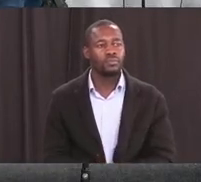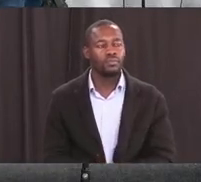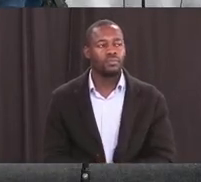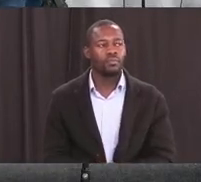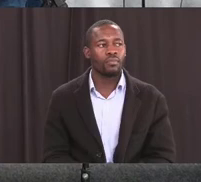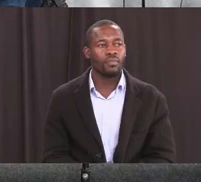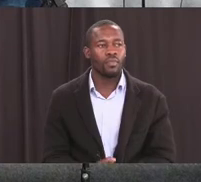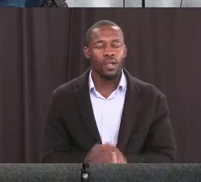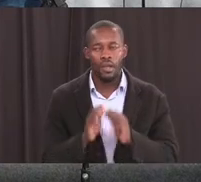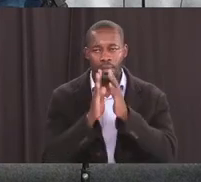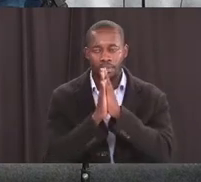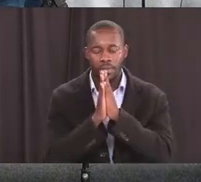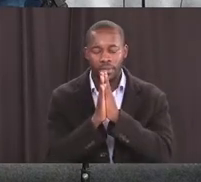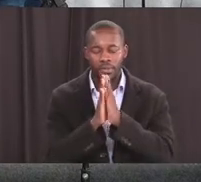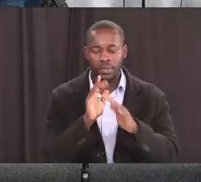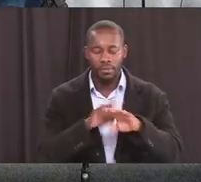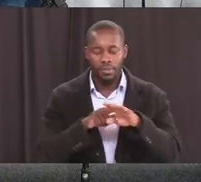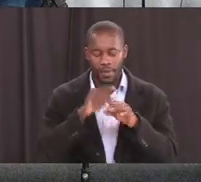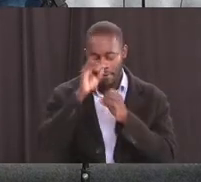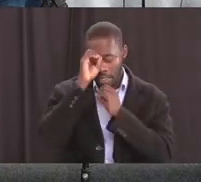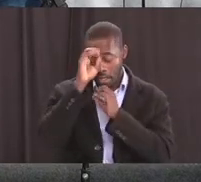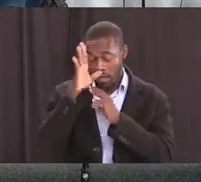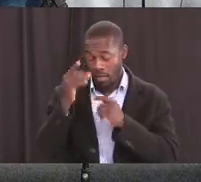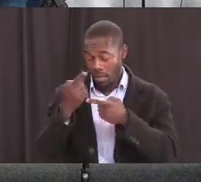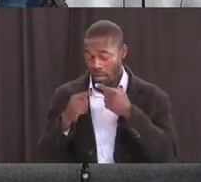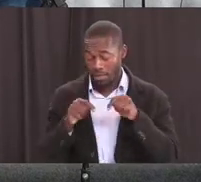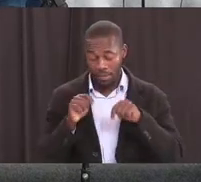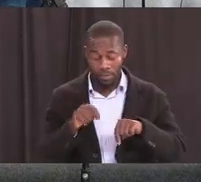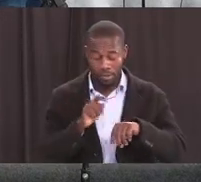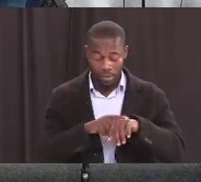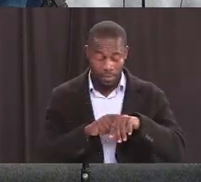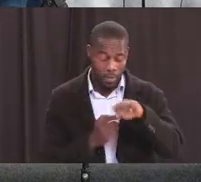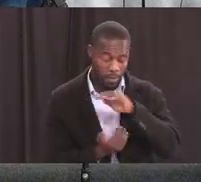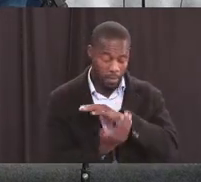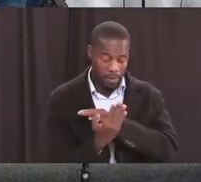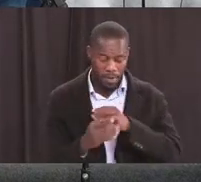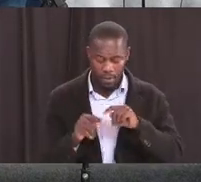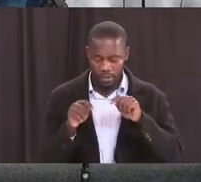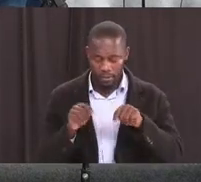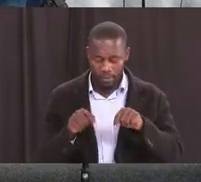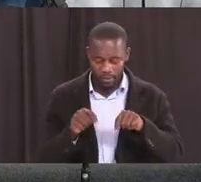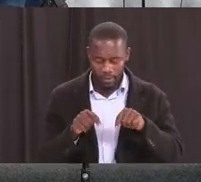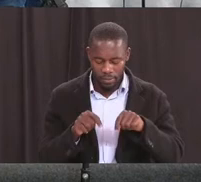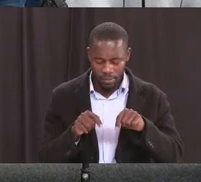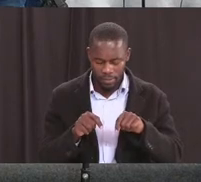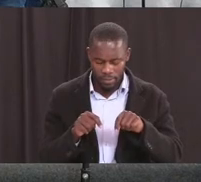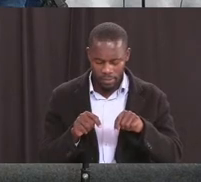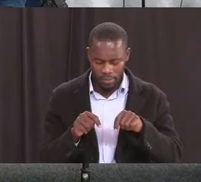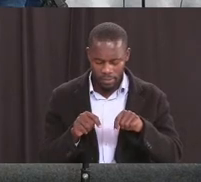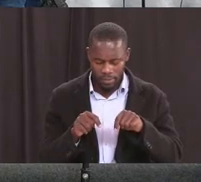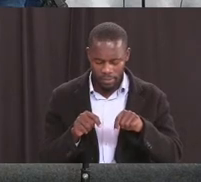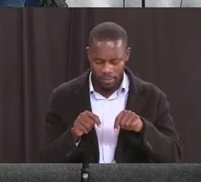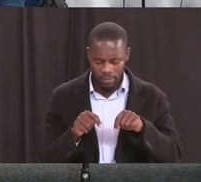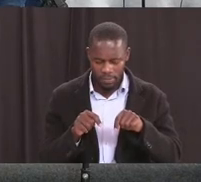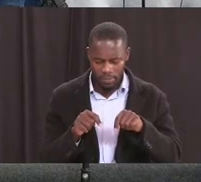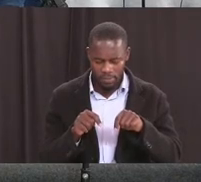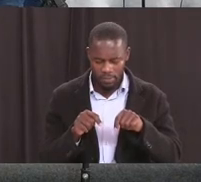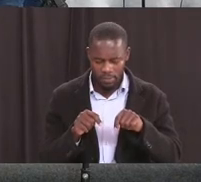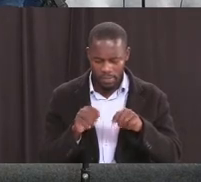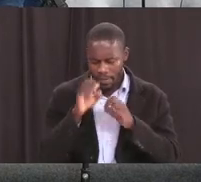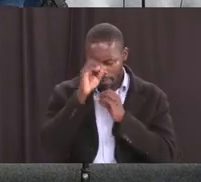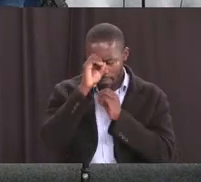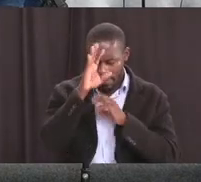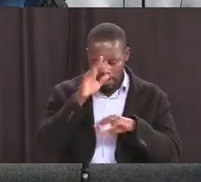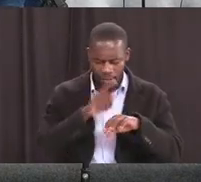And Father, we come to you this morning, you alone, on Christ alone. I'm just remembering this time that